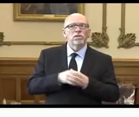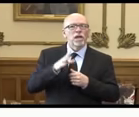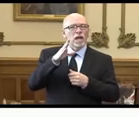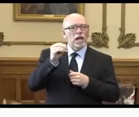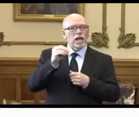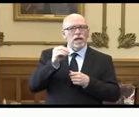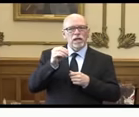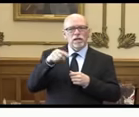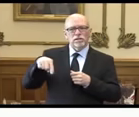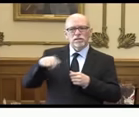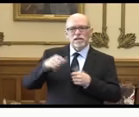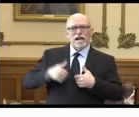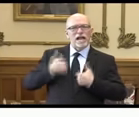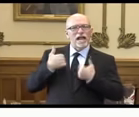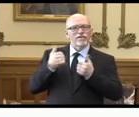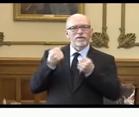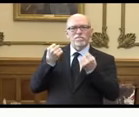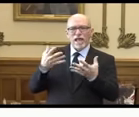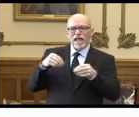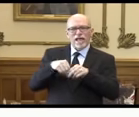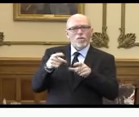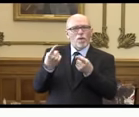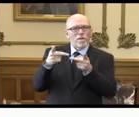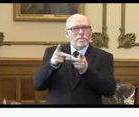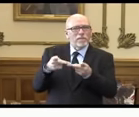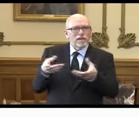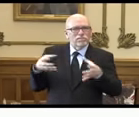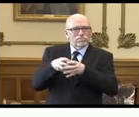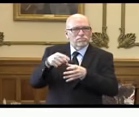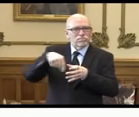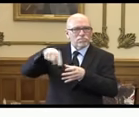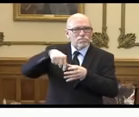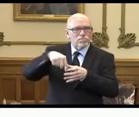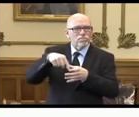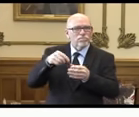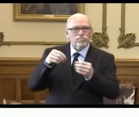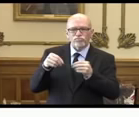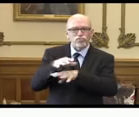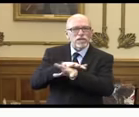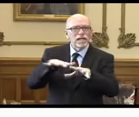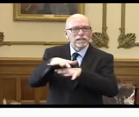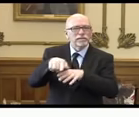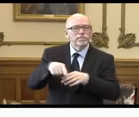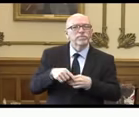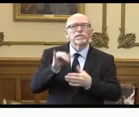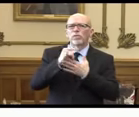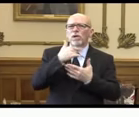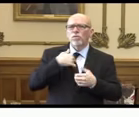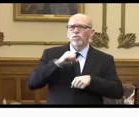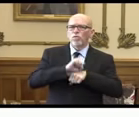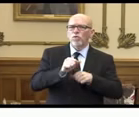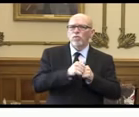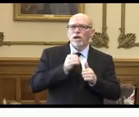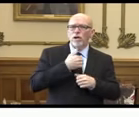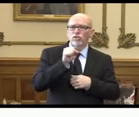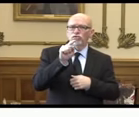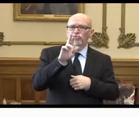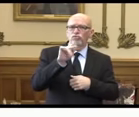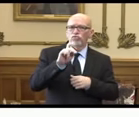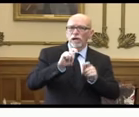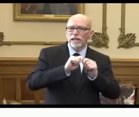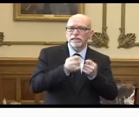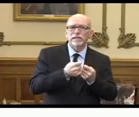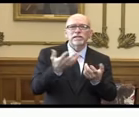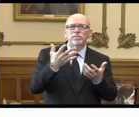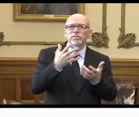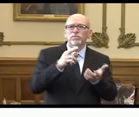congregate nature of long-term care facilities. And this is why we continue to work with our strike teams and our nurse